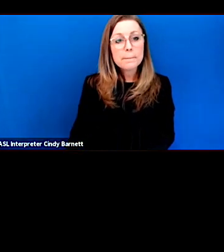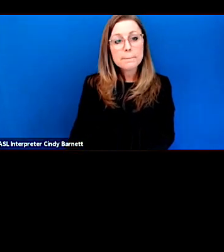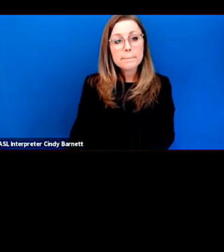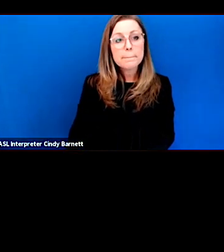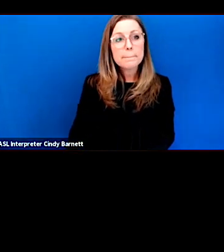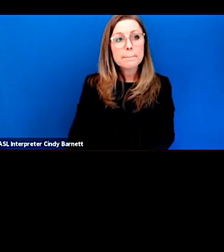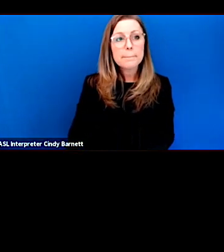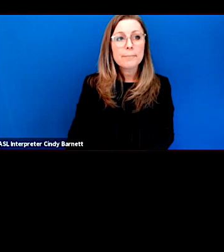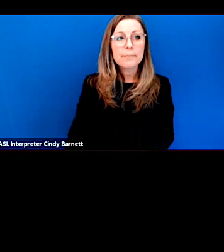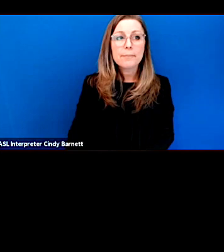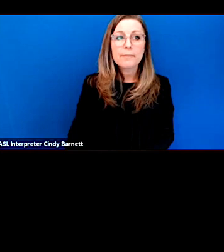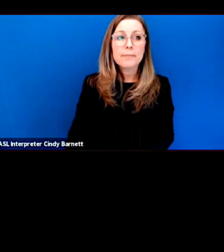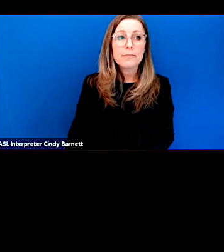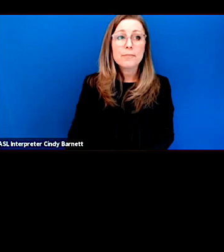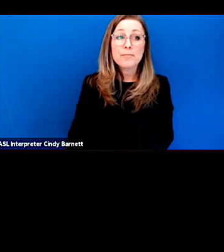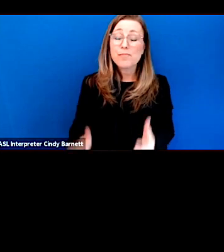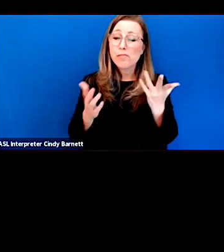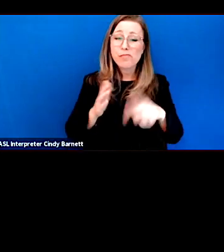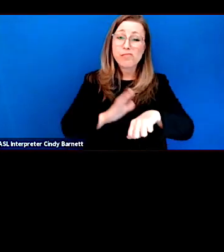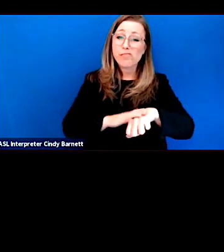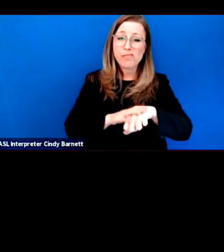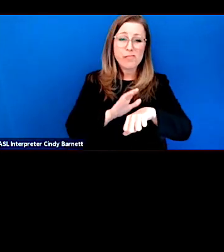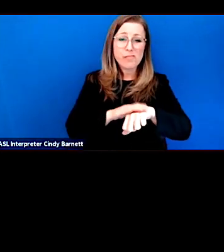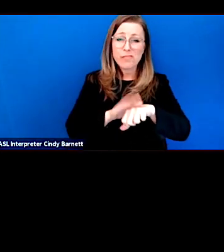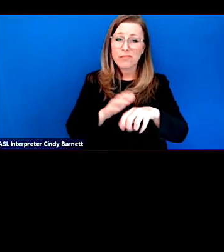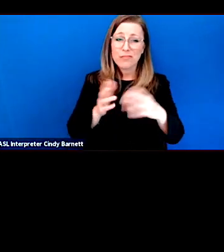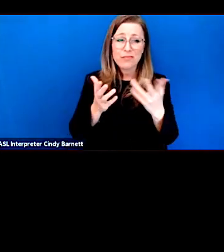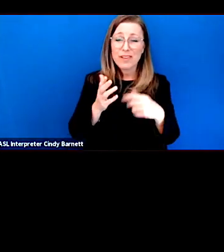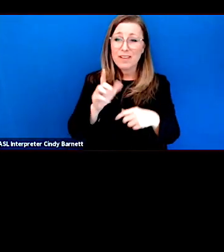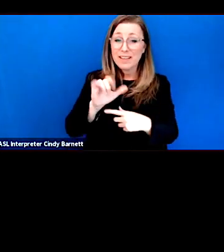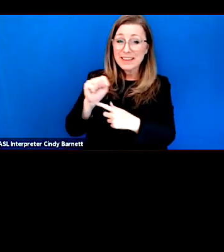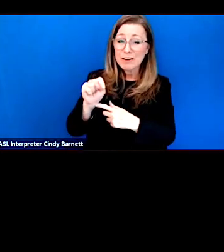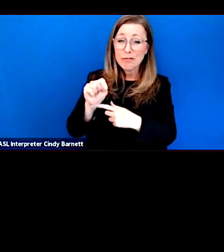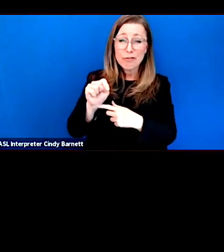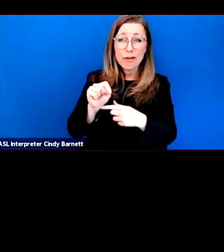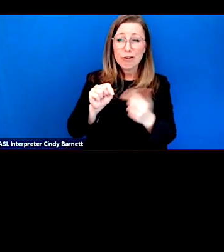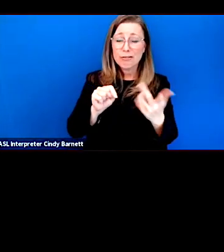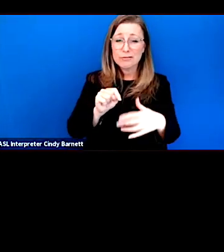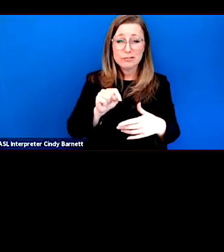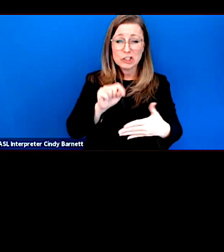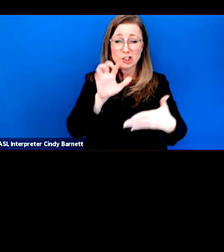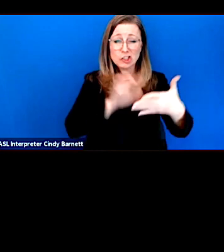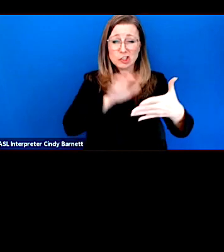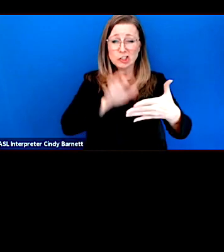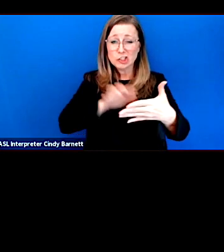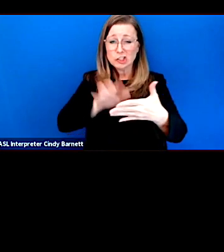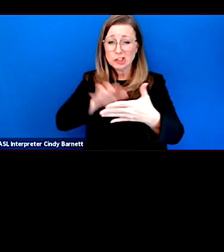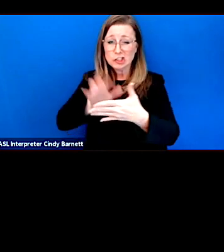there's so much literature out there that it's going to be difficult to always be encompassing. But if you're doing the